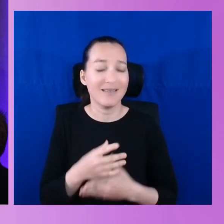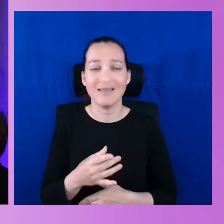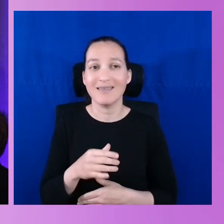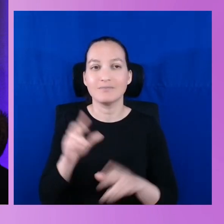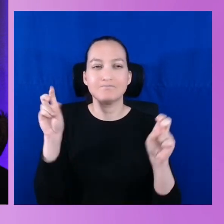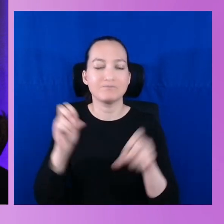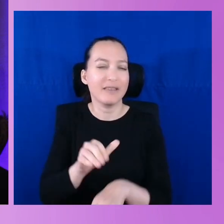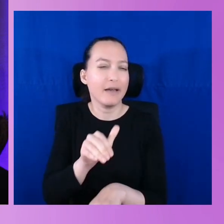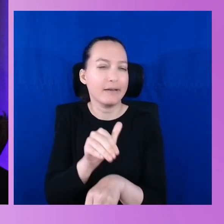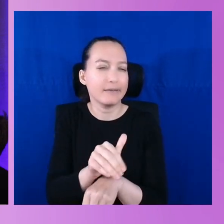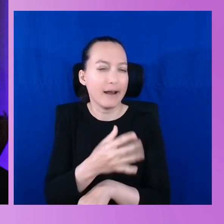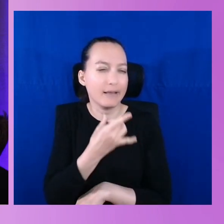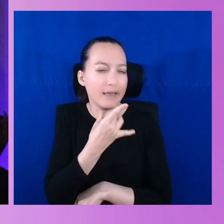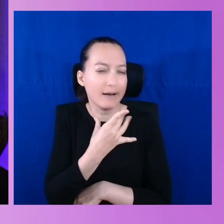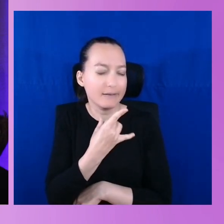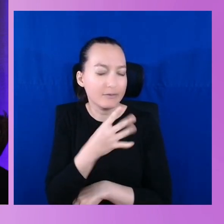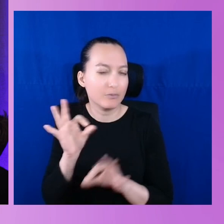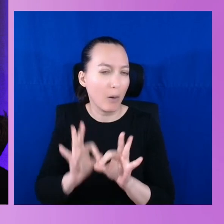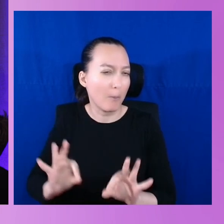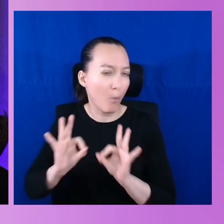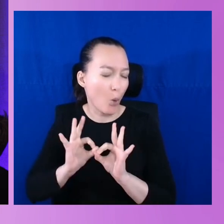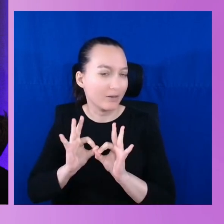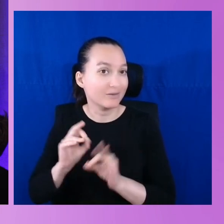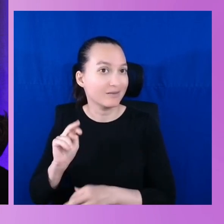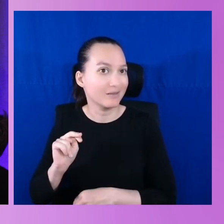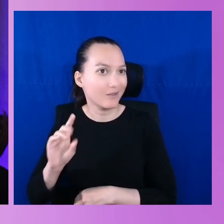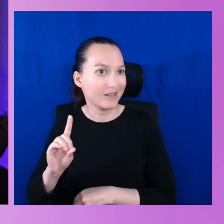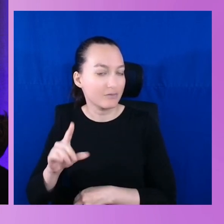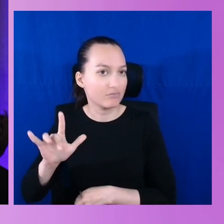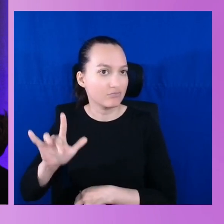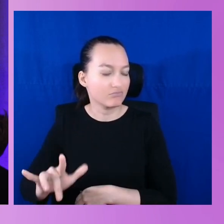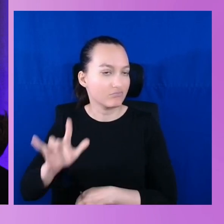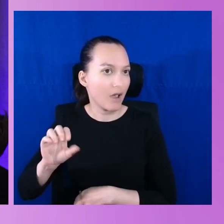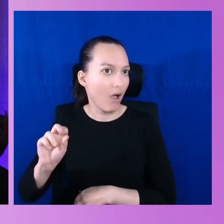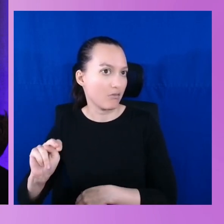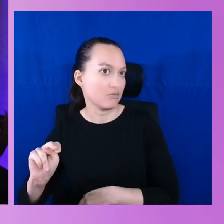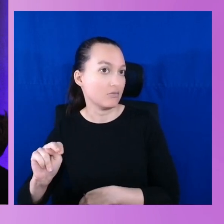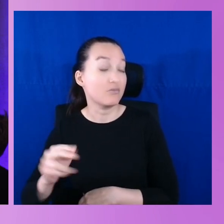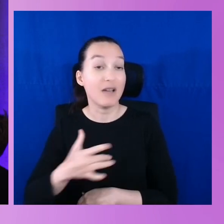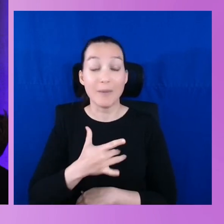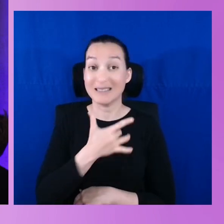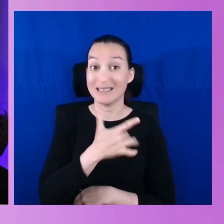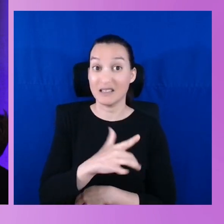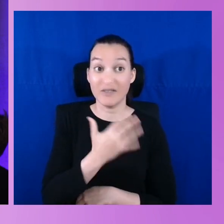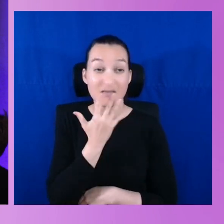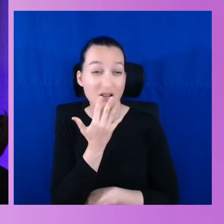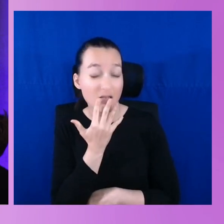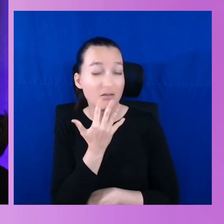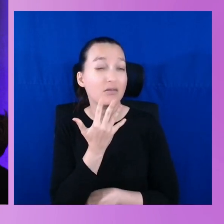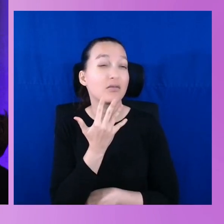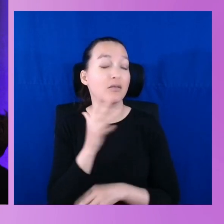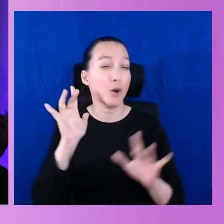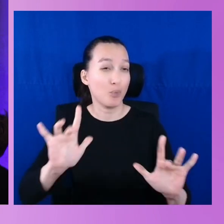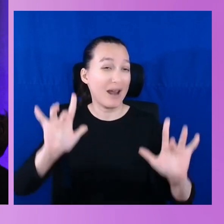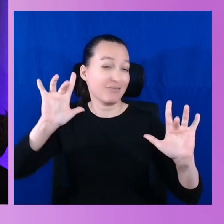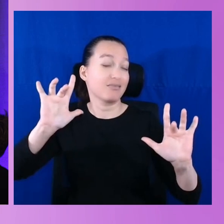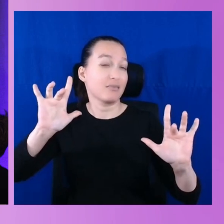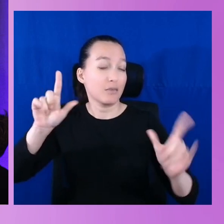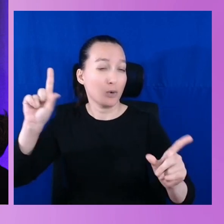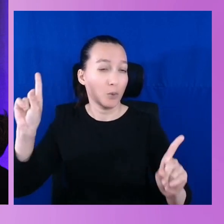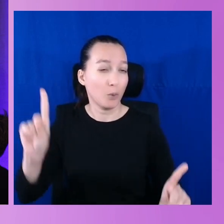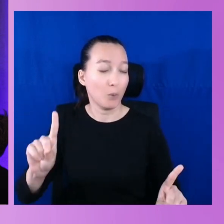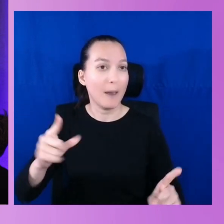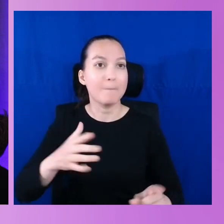most important features that neurodiverse turn on. Sensitivity of color and brightness. Mine is on